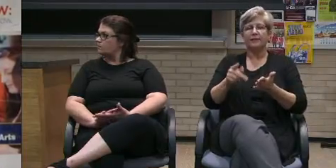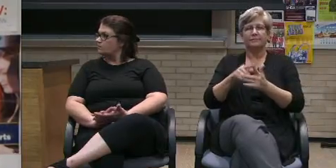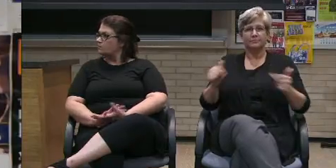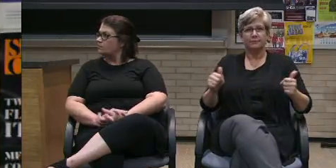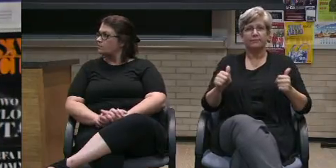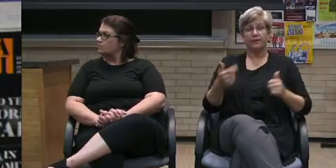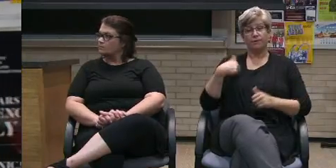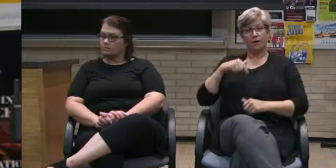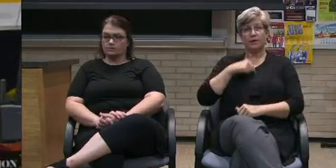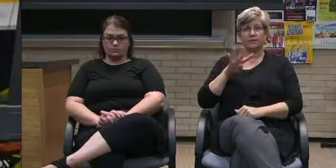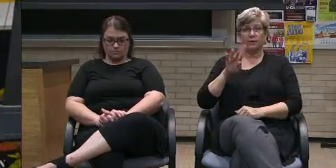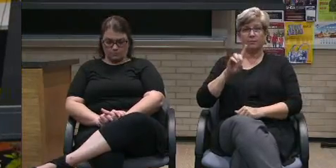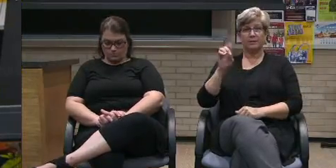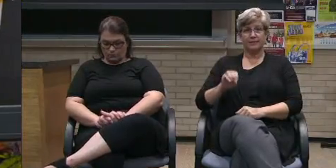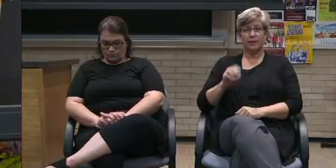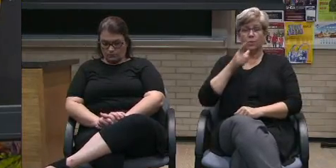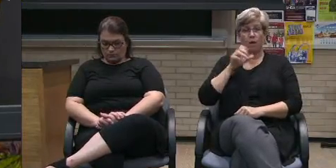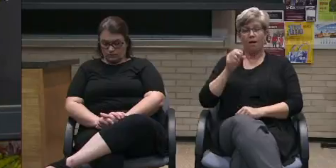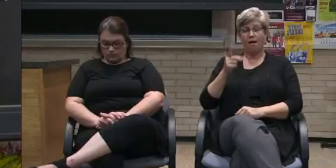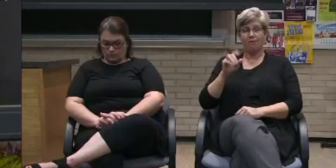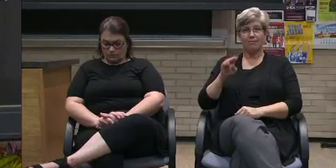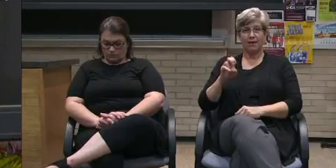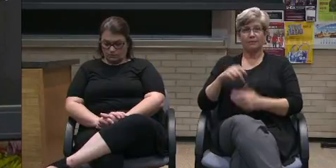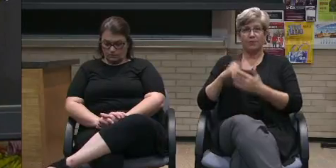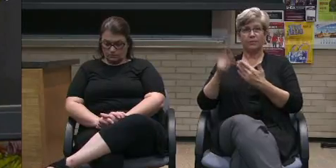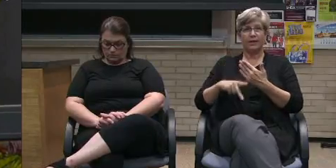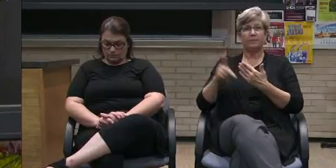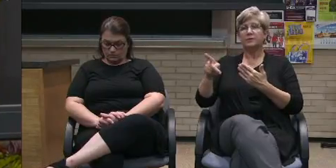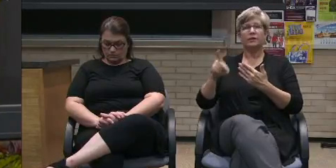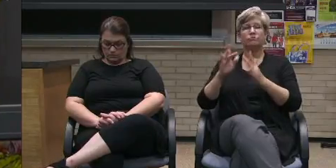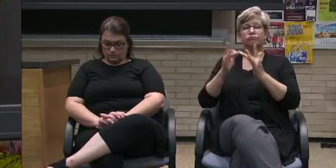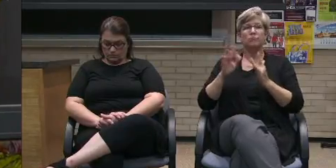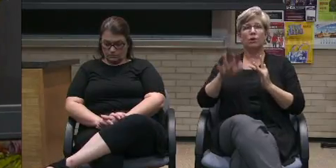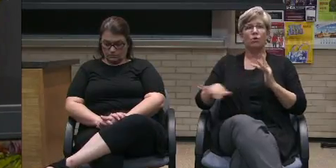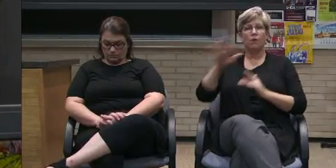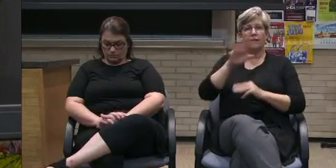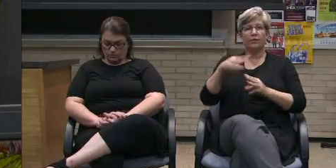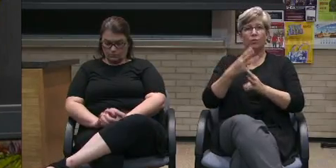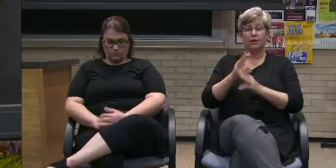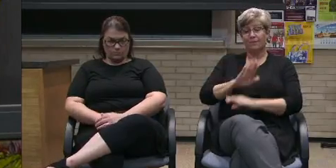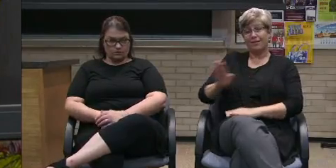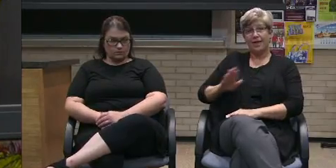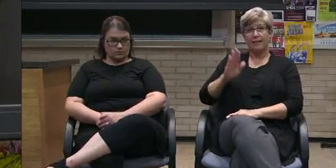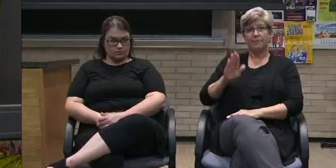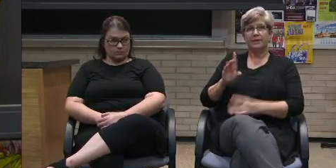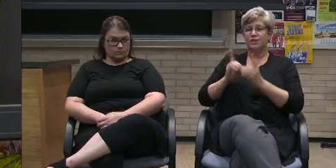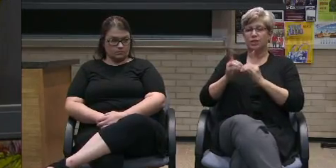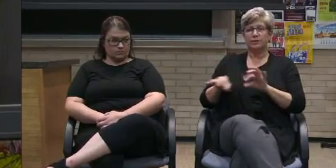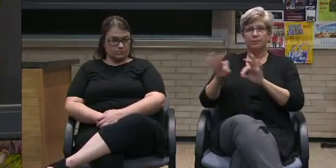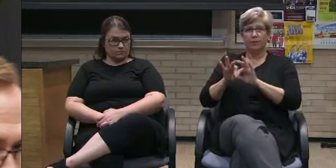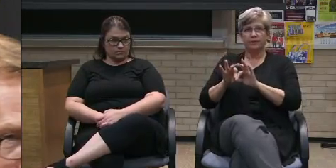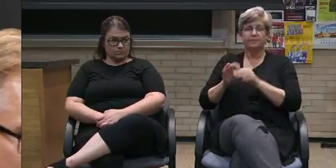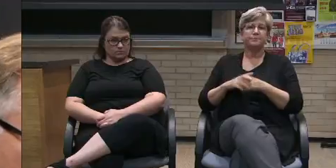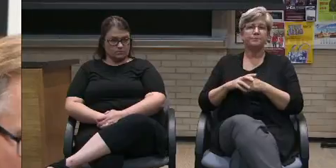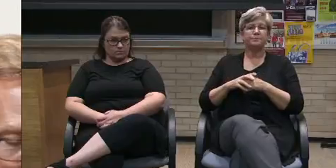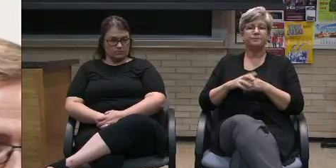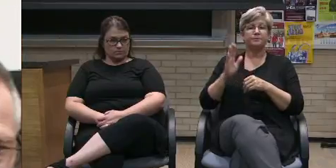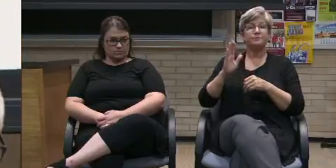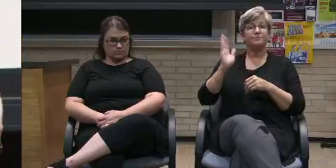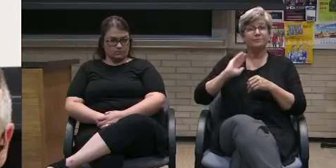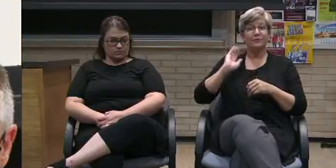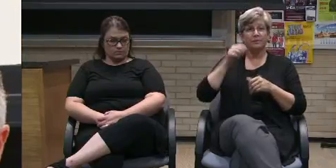of our students in online programs who are distributed around the world, digital is important. To drop a class, you used to have to take this paper